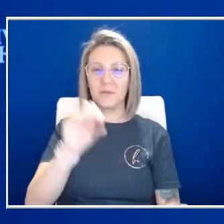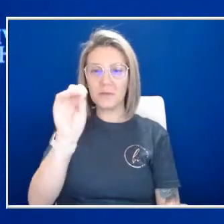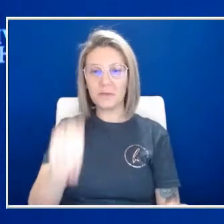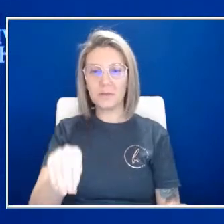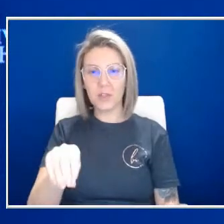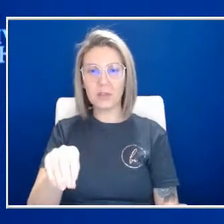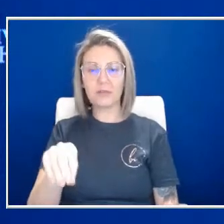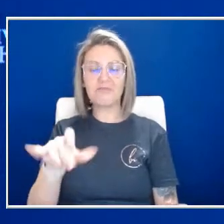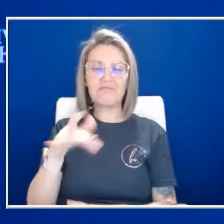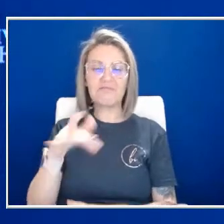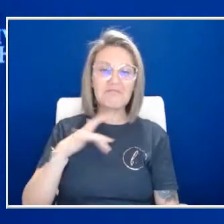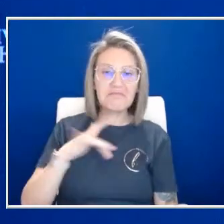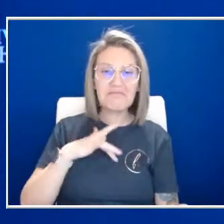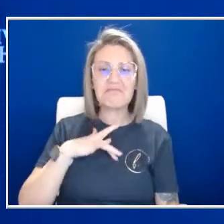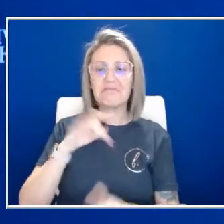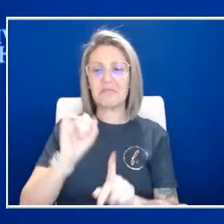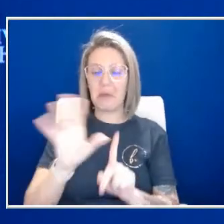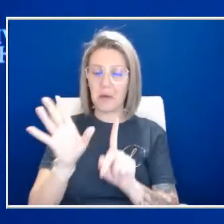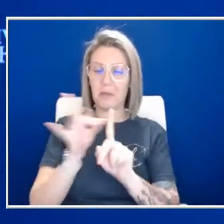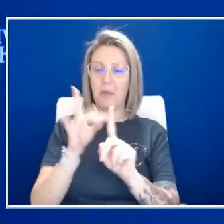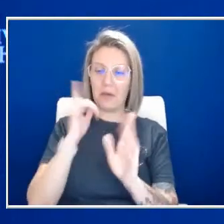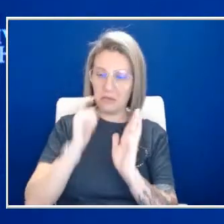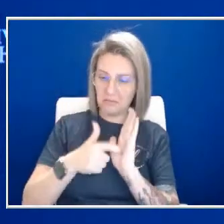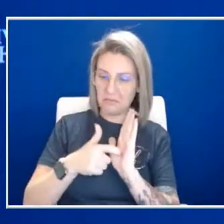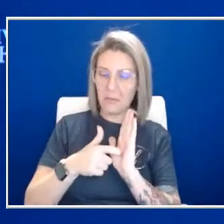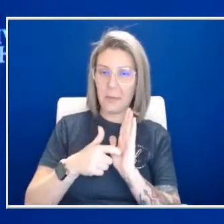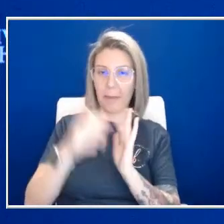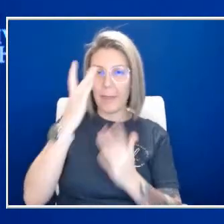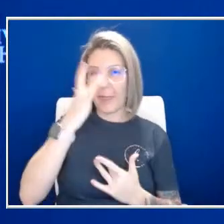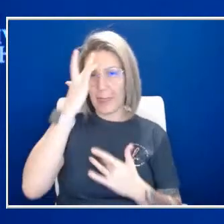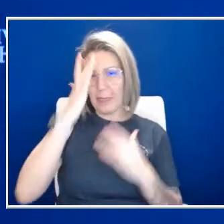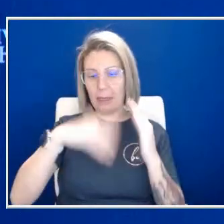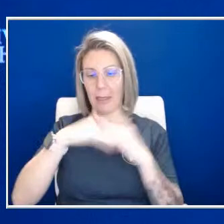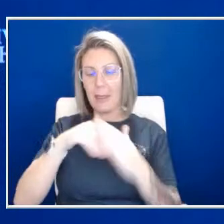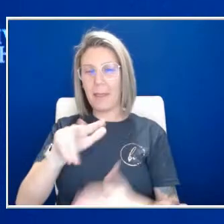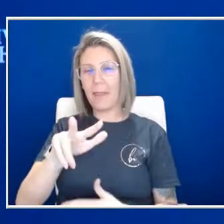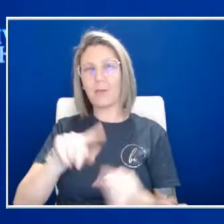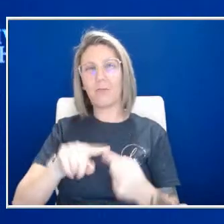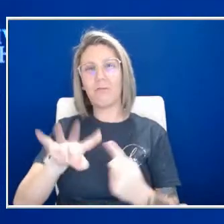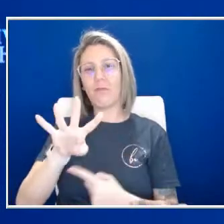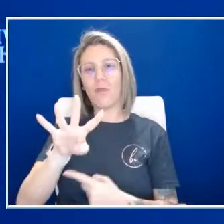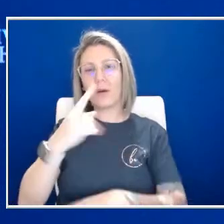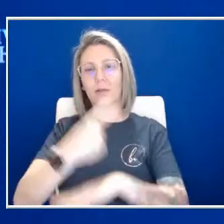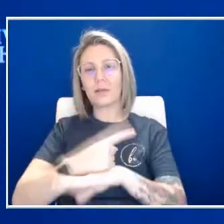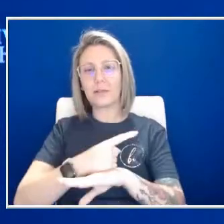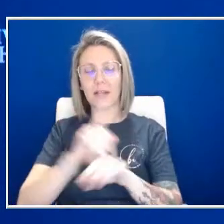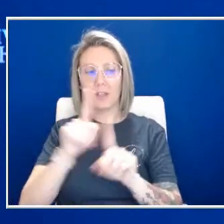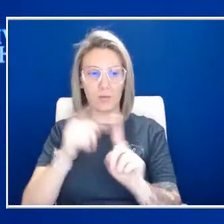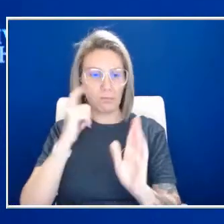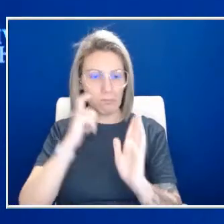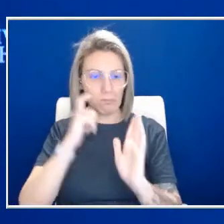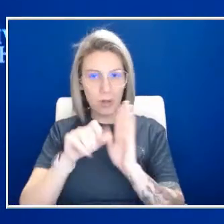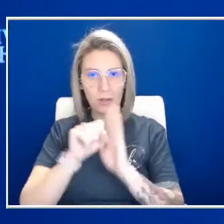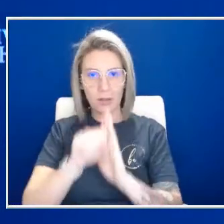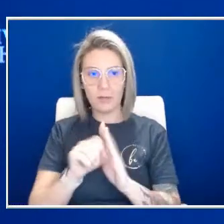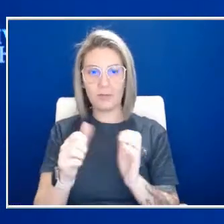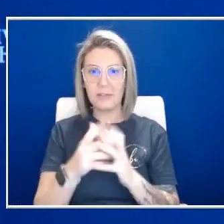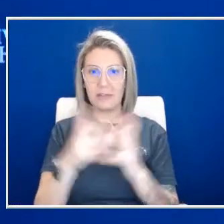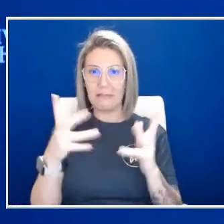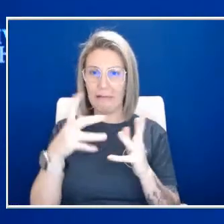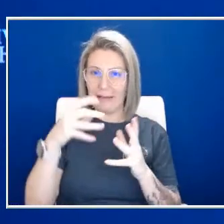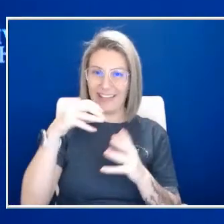picking up the disease, and that's up to 3 to 4 days after symptom onset. So there was a lot in that question, I understand that,